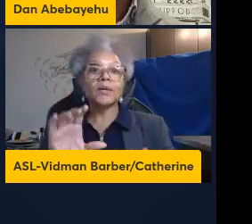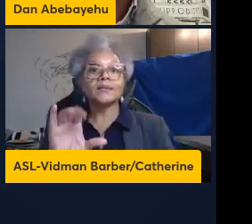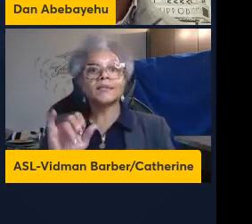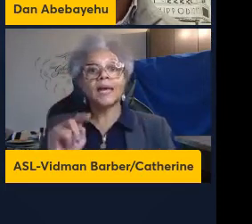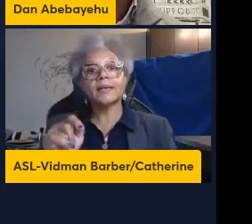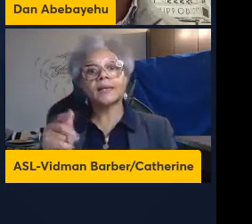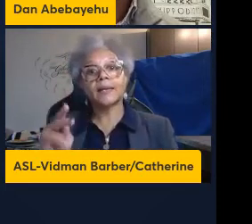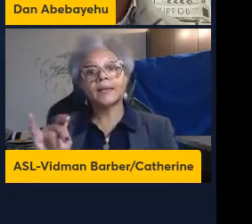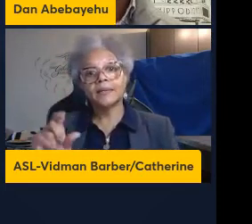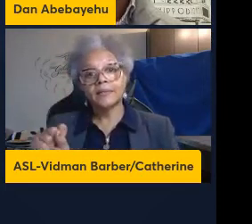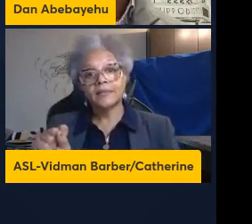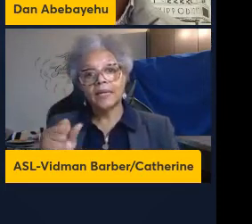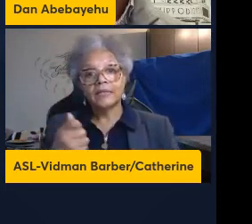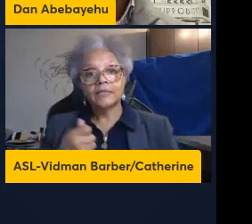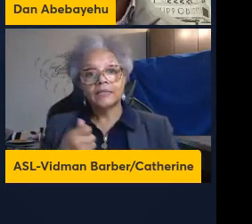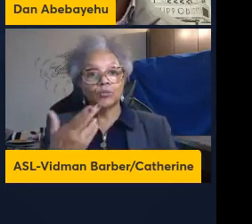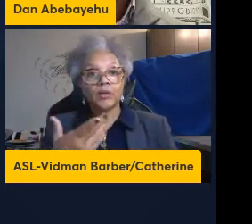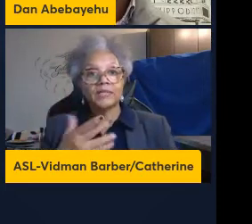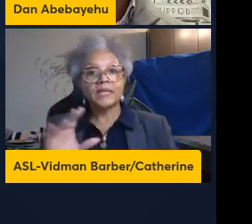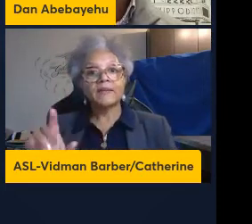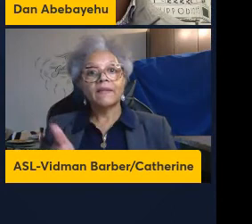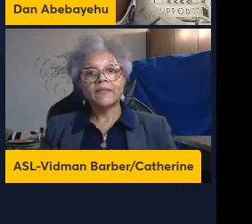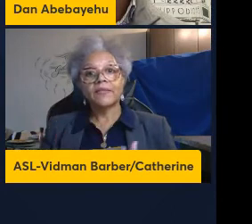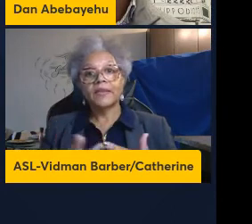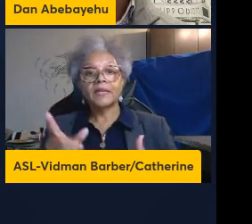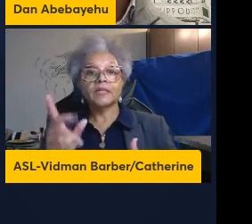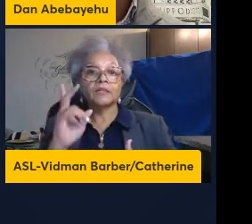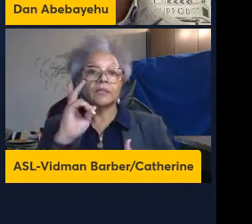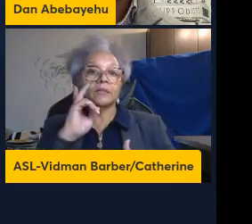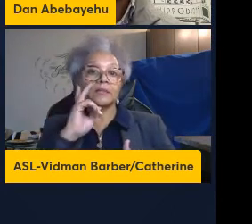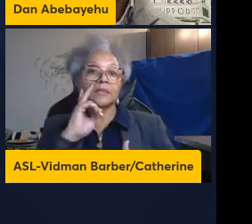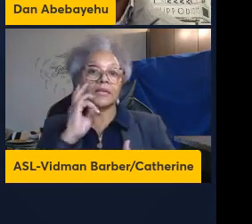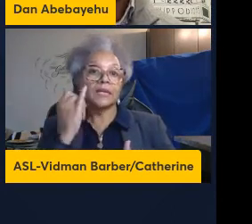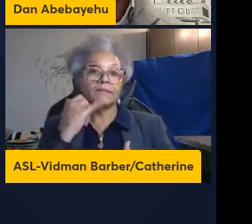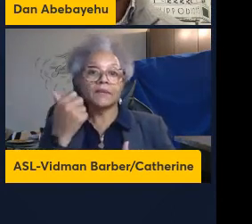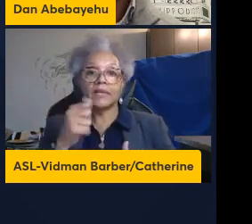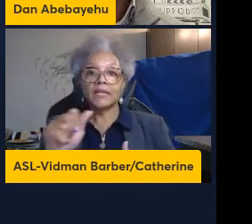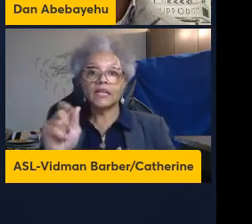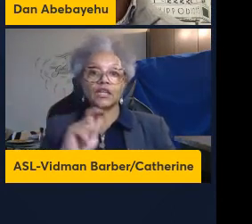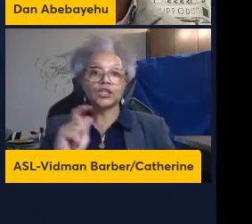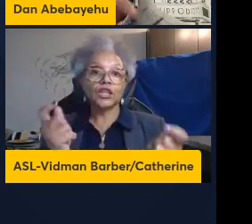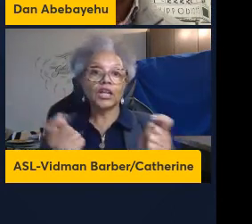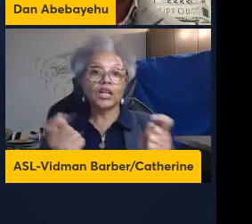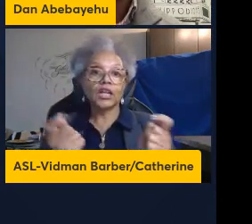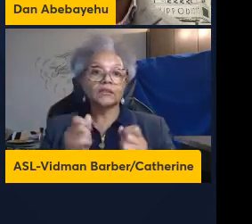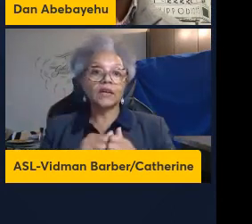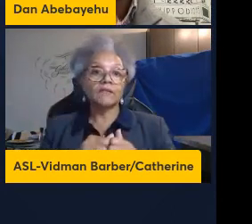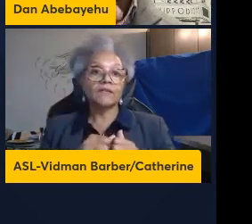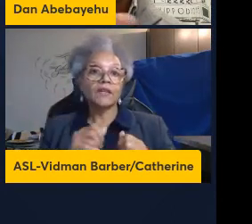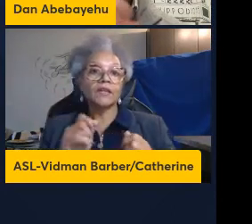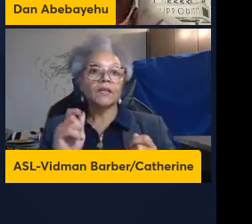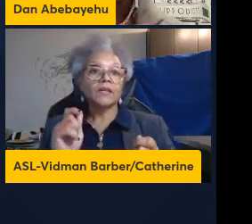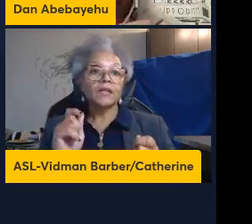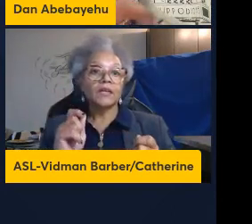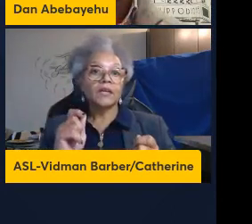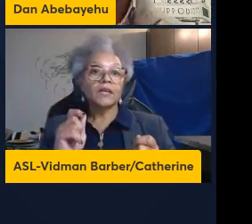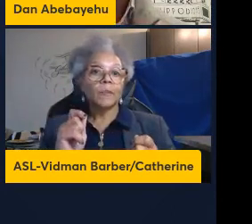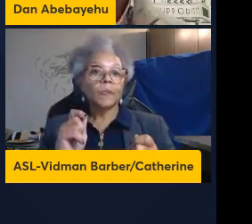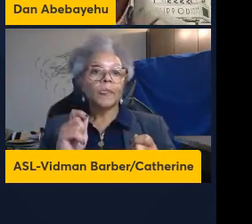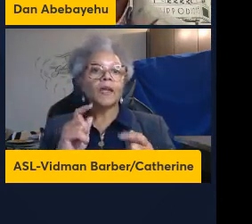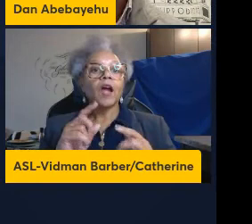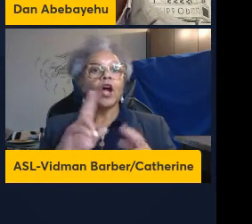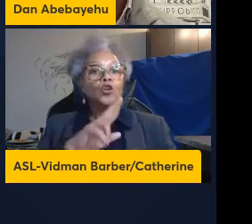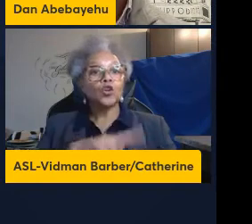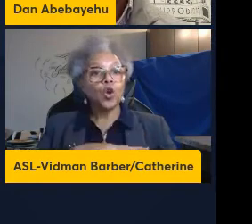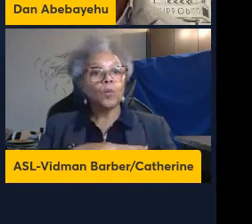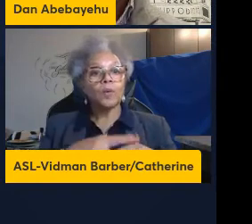express, and then see if there are changes in receptor expression between normal or healthy lung